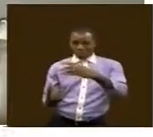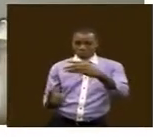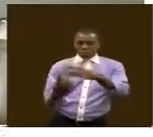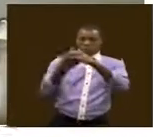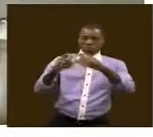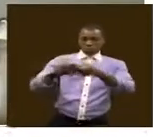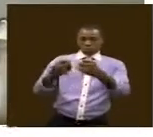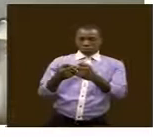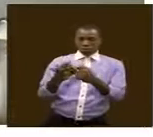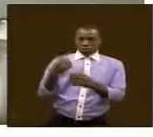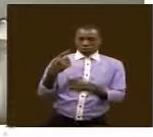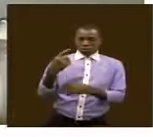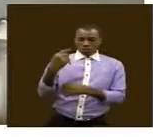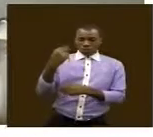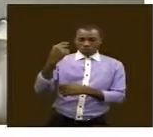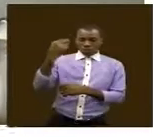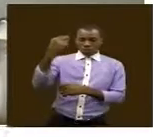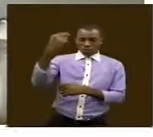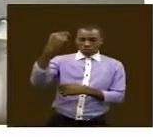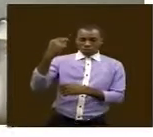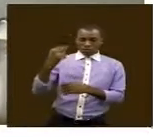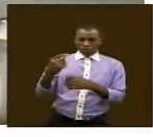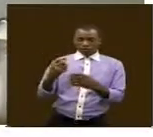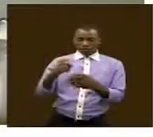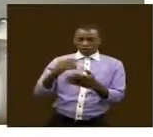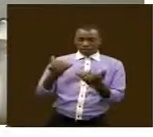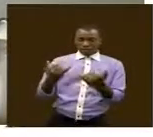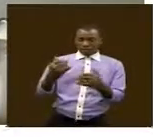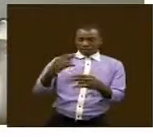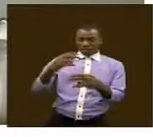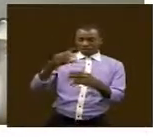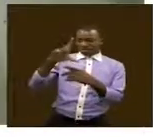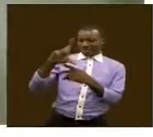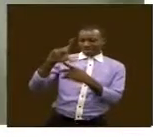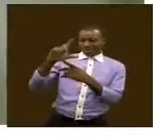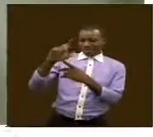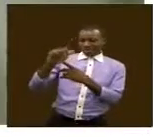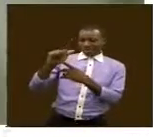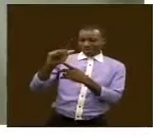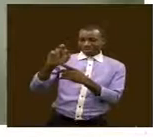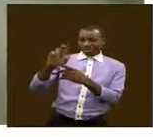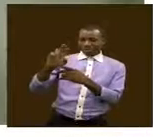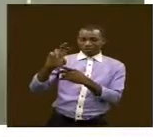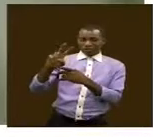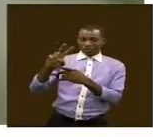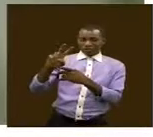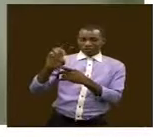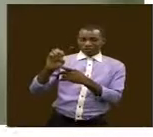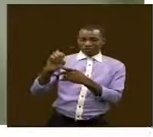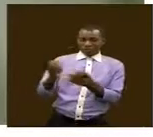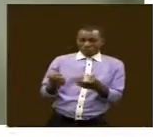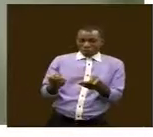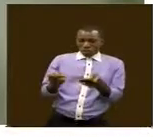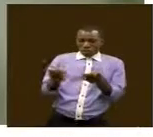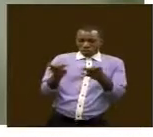suture. Larvae swim either through propulsion with their mouth brushes or by jerky movements of their entire